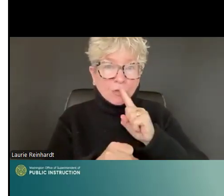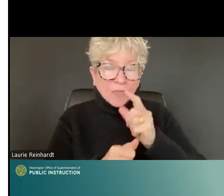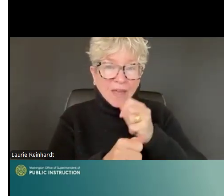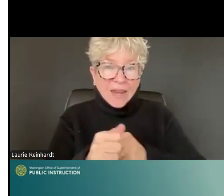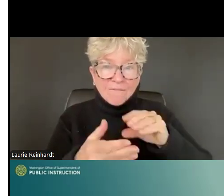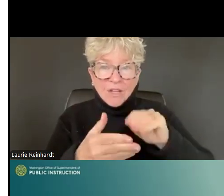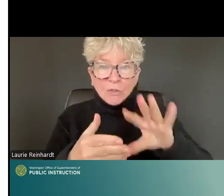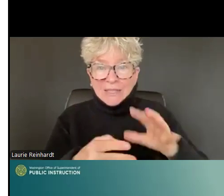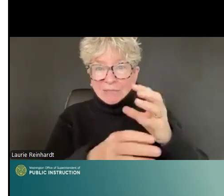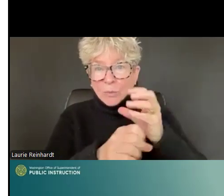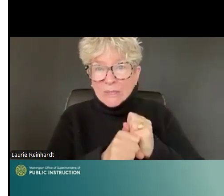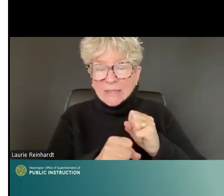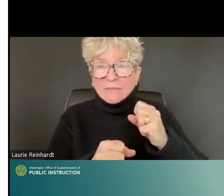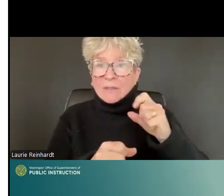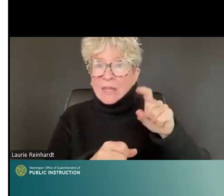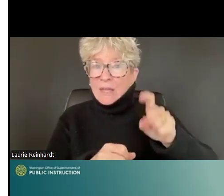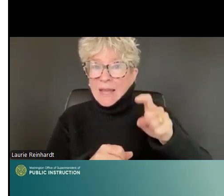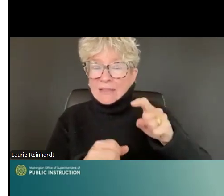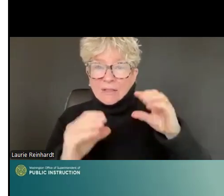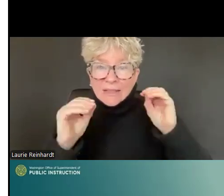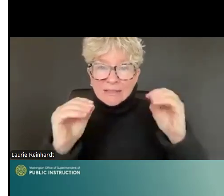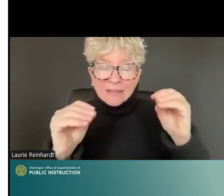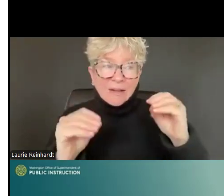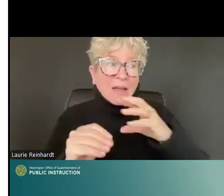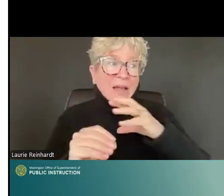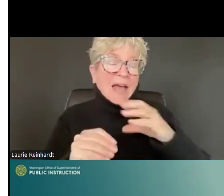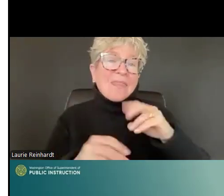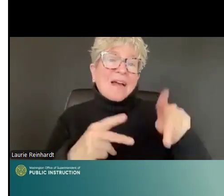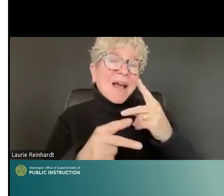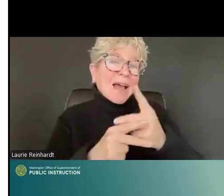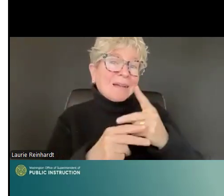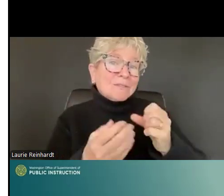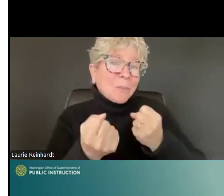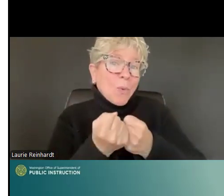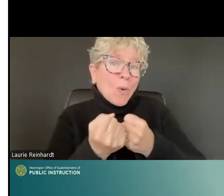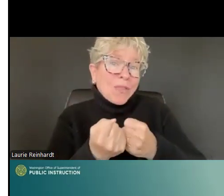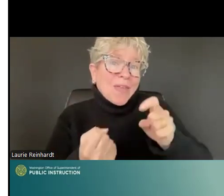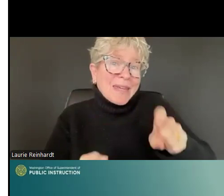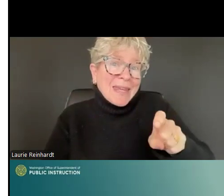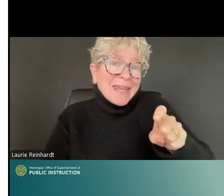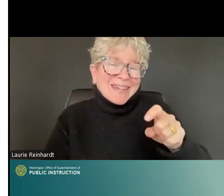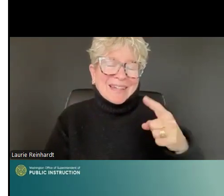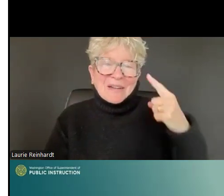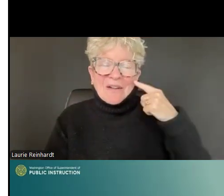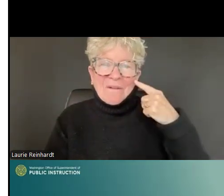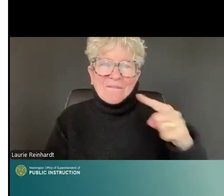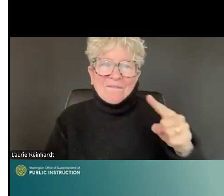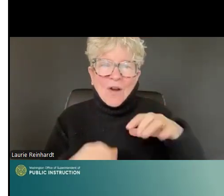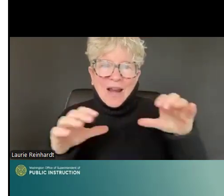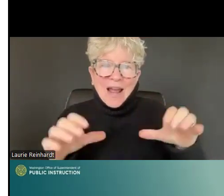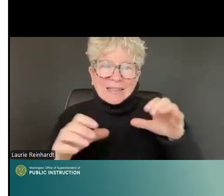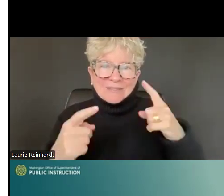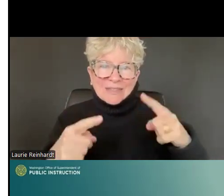the necessary instruction and timely supports they need for academic and lifelong success.